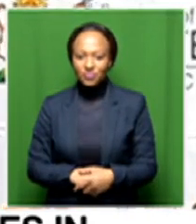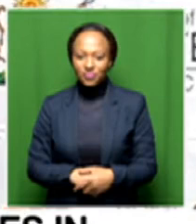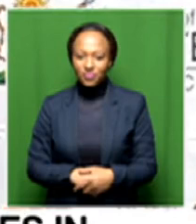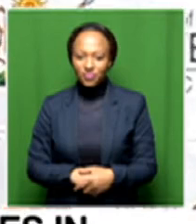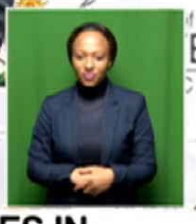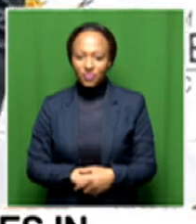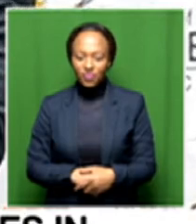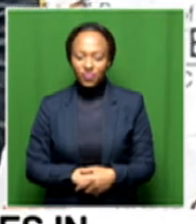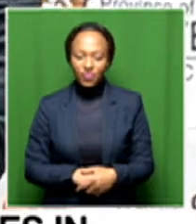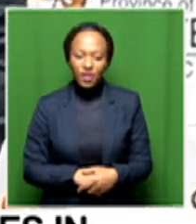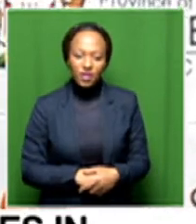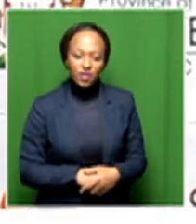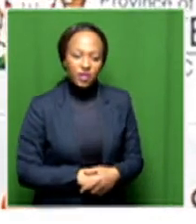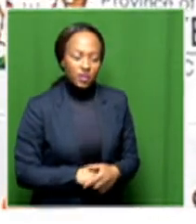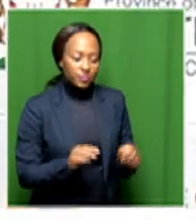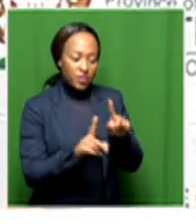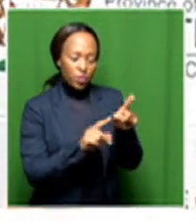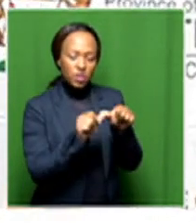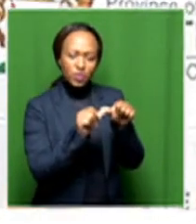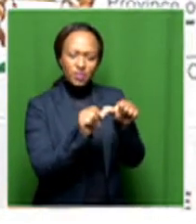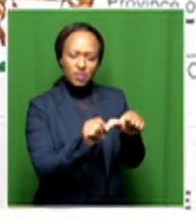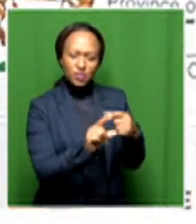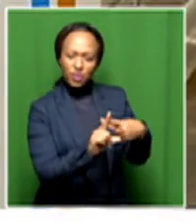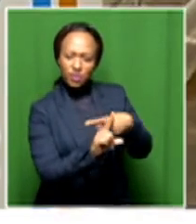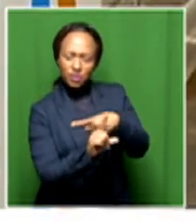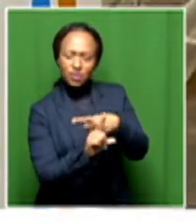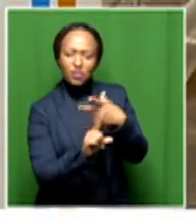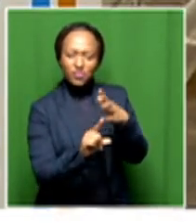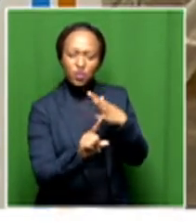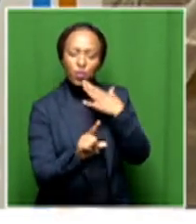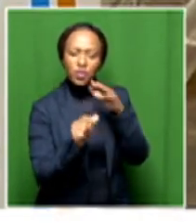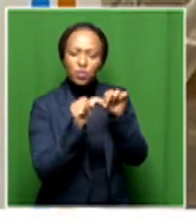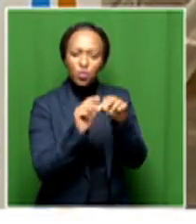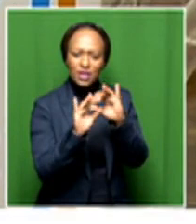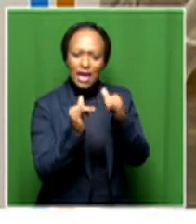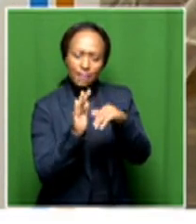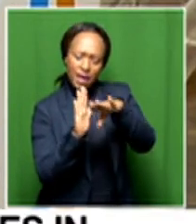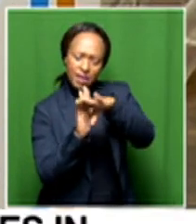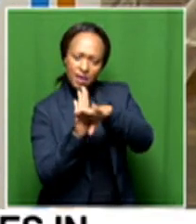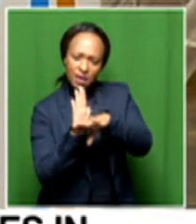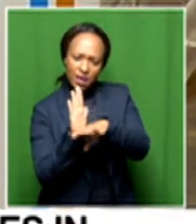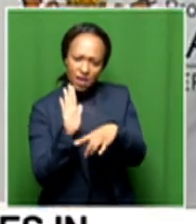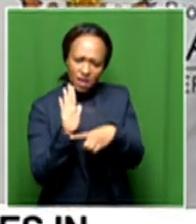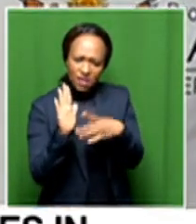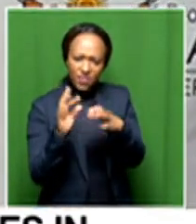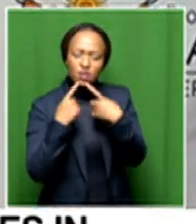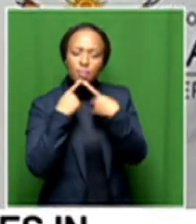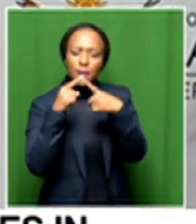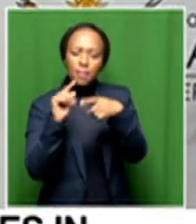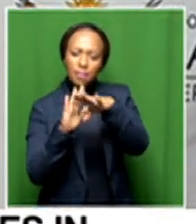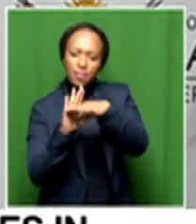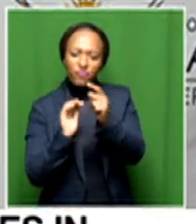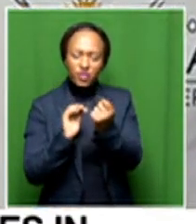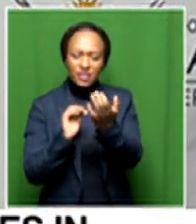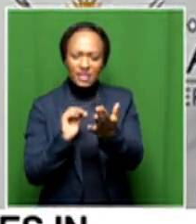Questions of impropriety continue to be asked since the release of the list of companies who clinched PPE and hospital refurbishment tenders. The bone